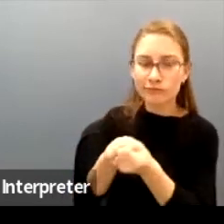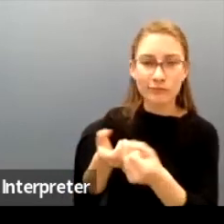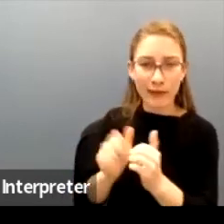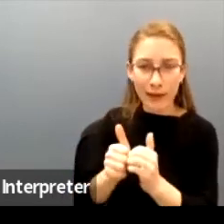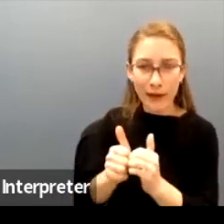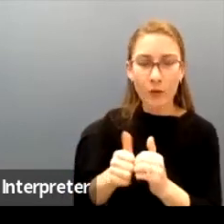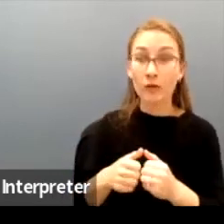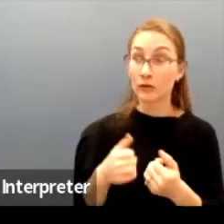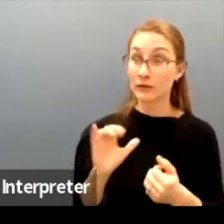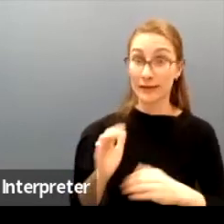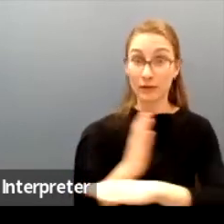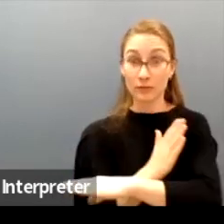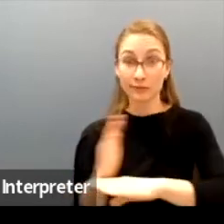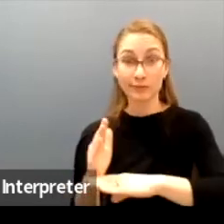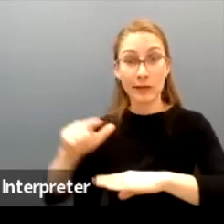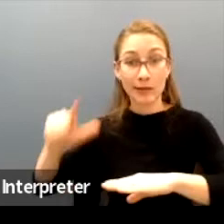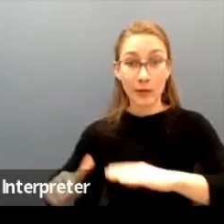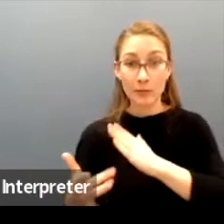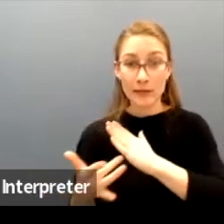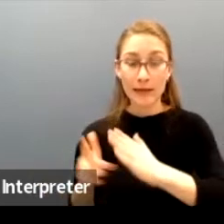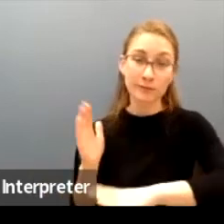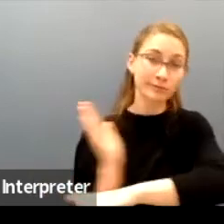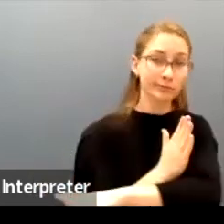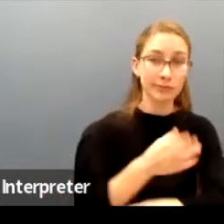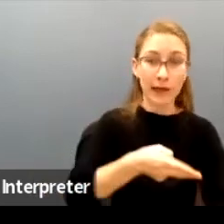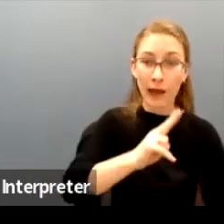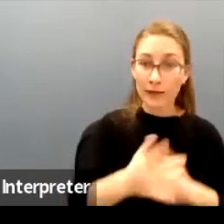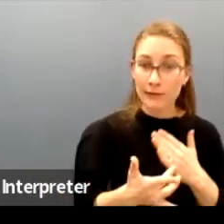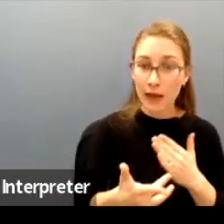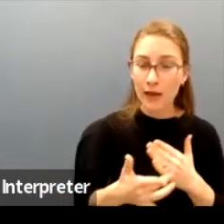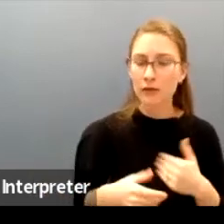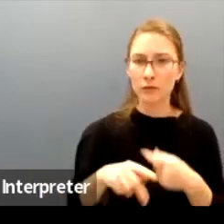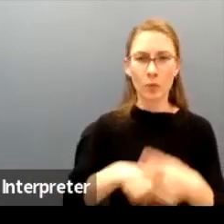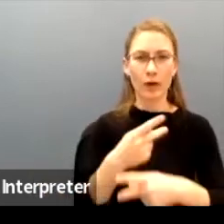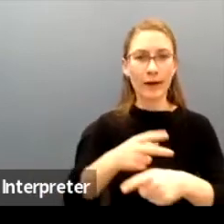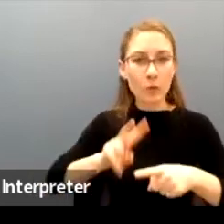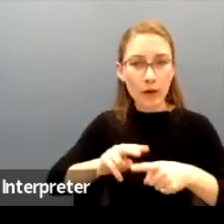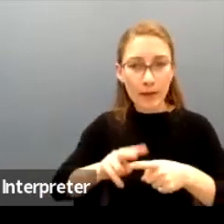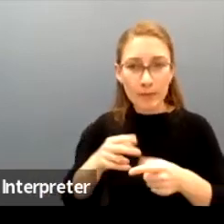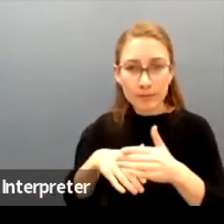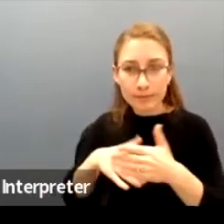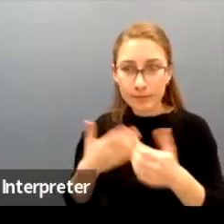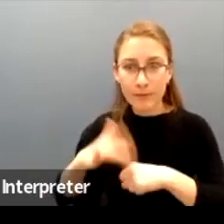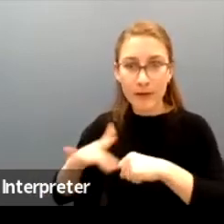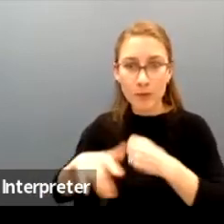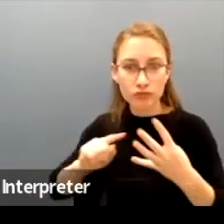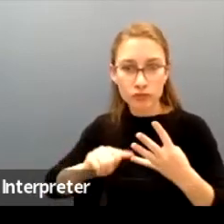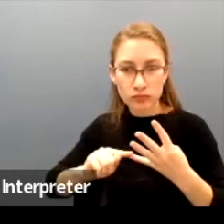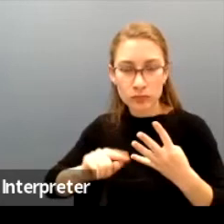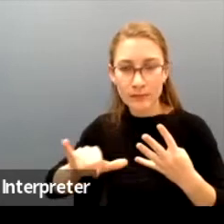tech? Is it a high tech? What type of vocabulary do they have on there? And really what's nice about this framework, it just kind of gets us into